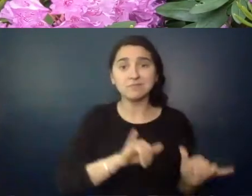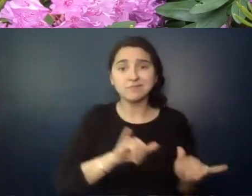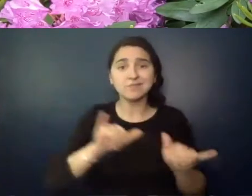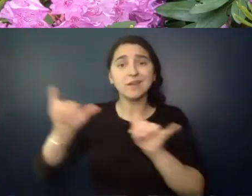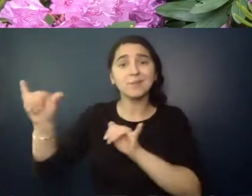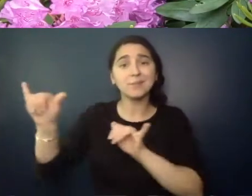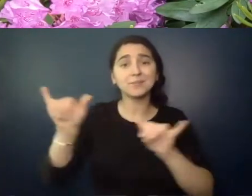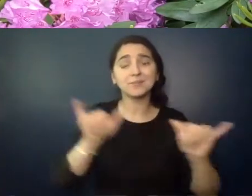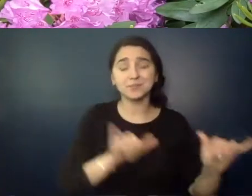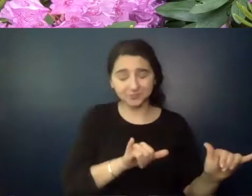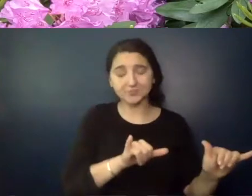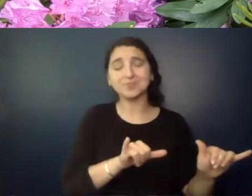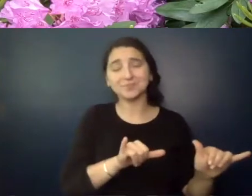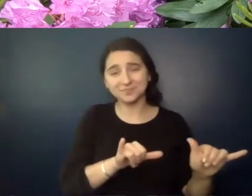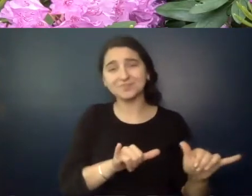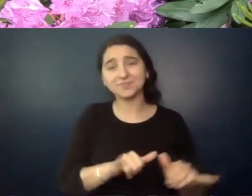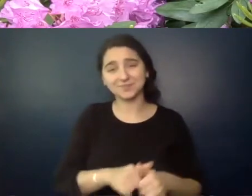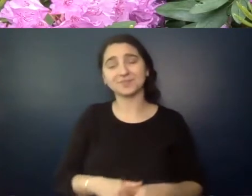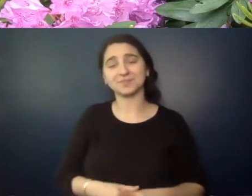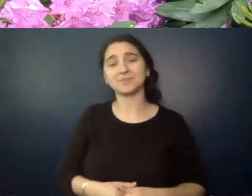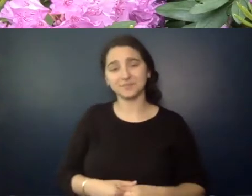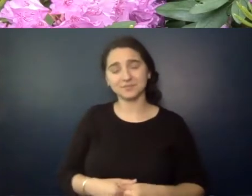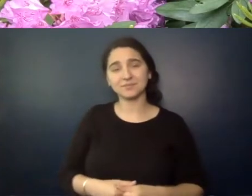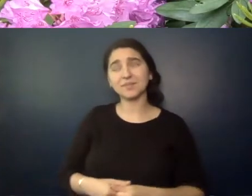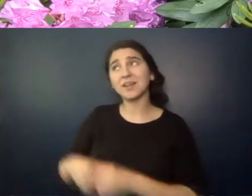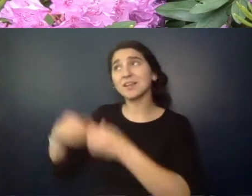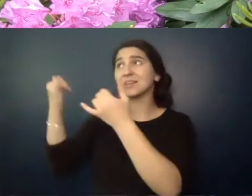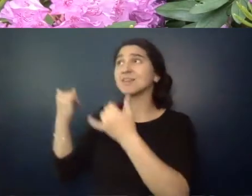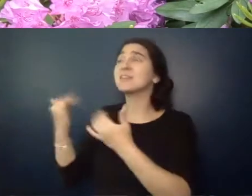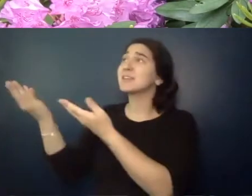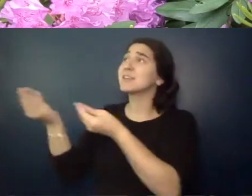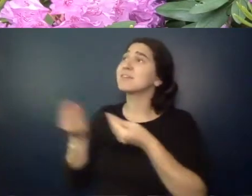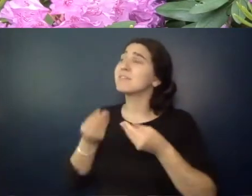done, on earth as it is in heaven.